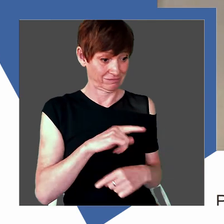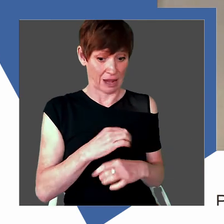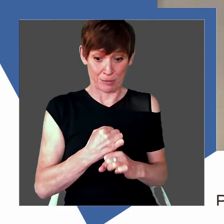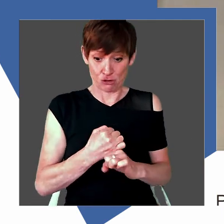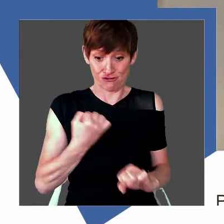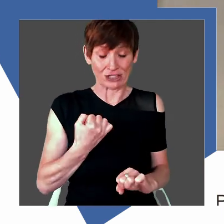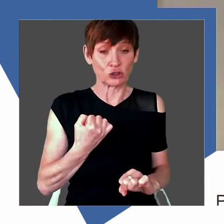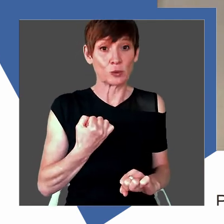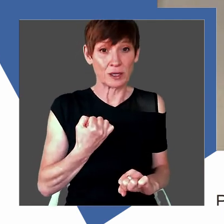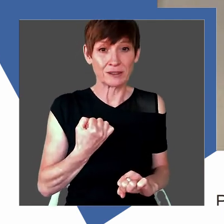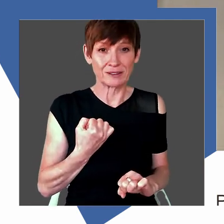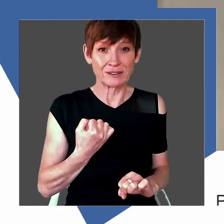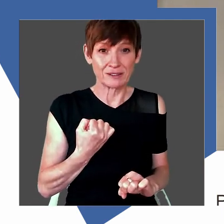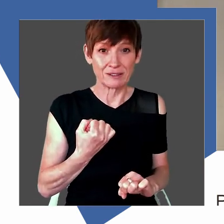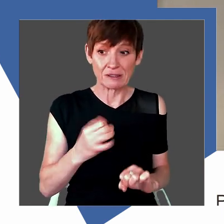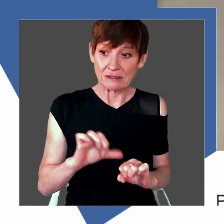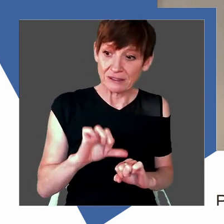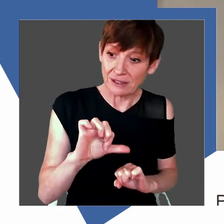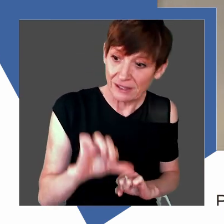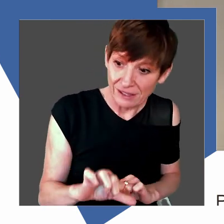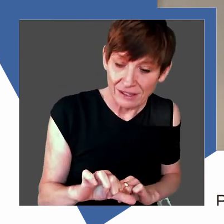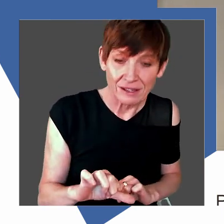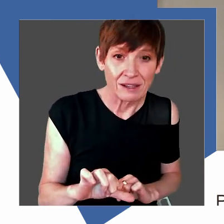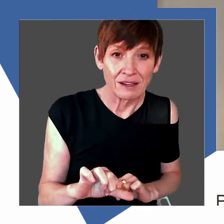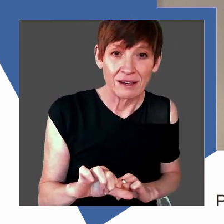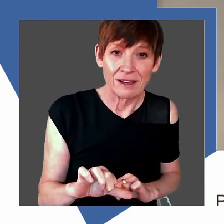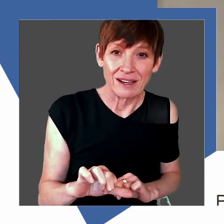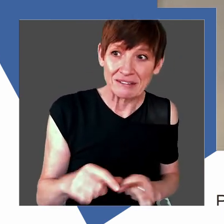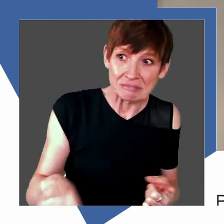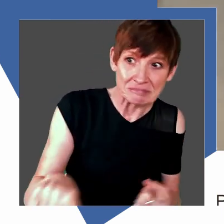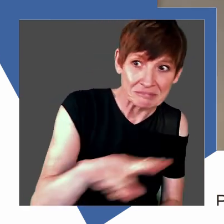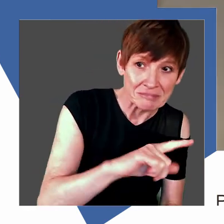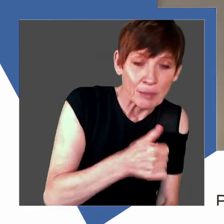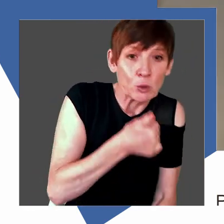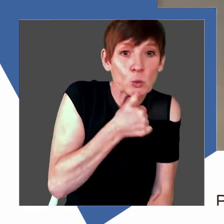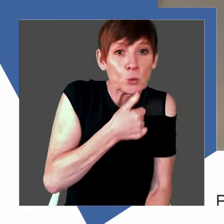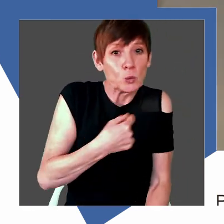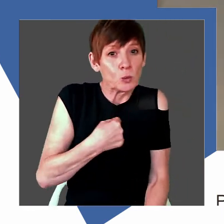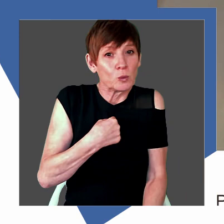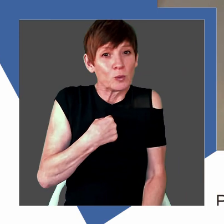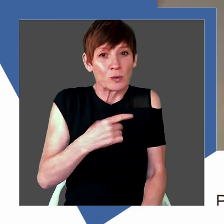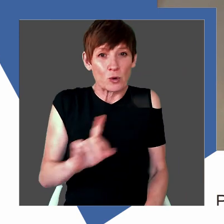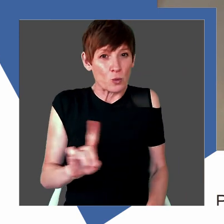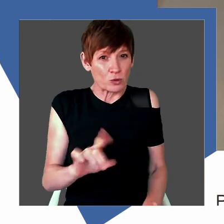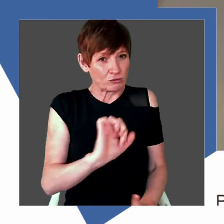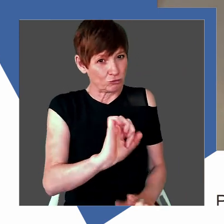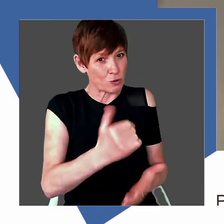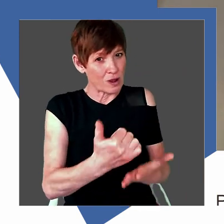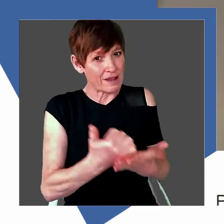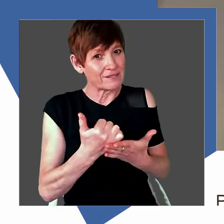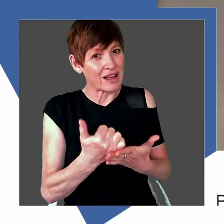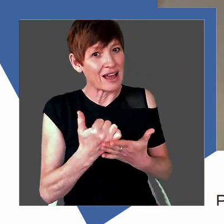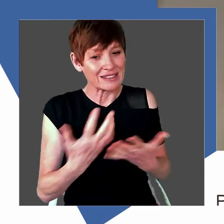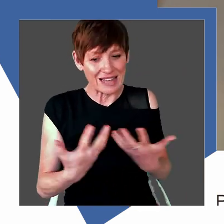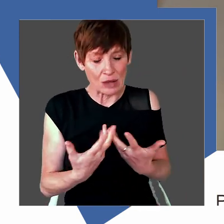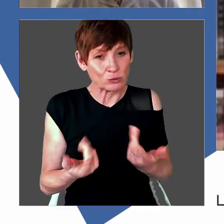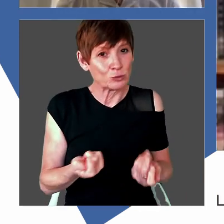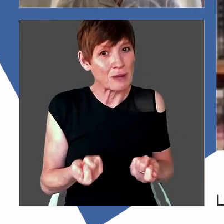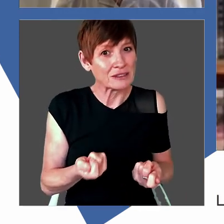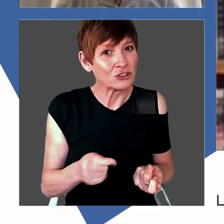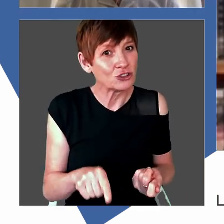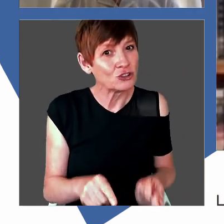deal with these issues, because it happens, and what would be the best advice to deal with this kind of